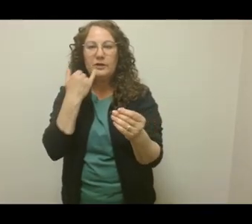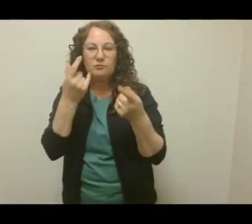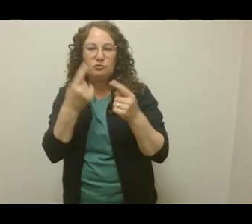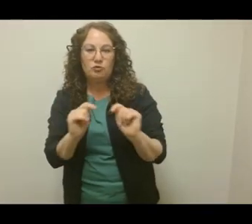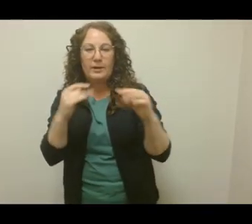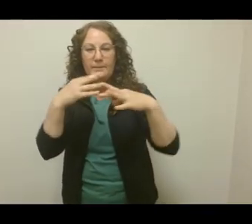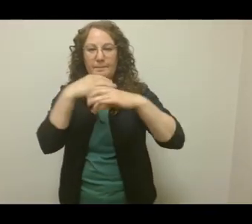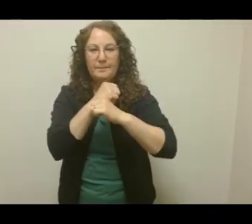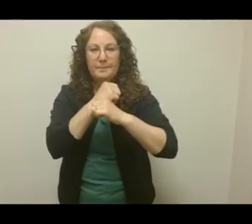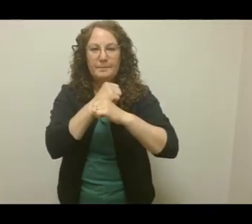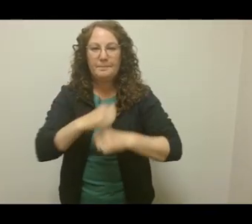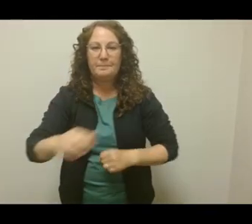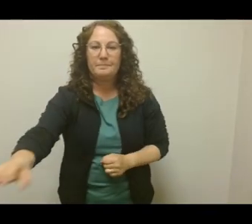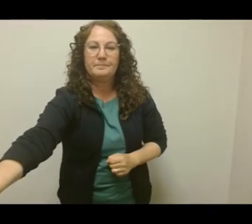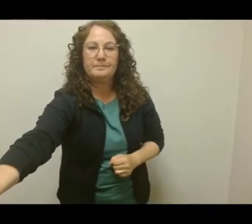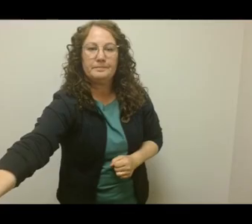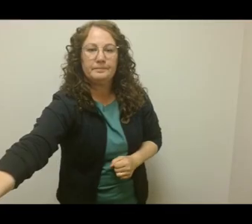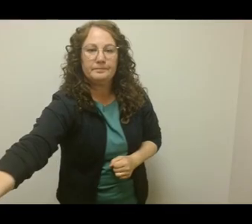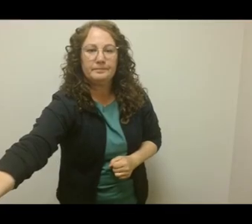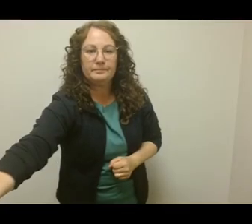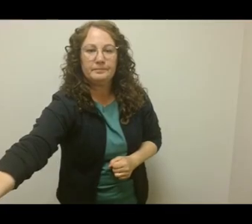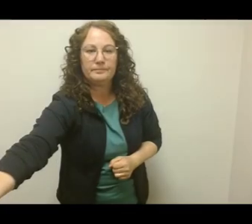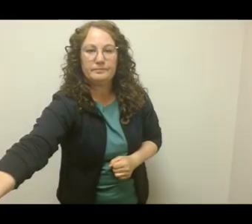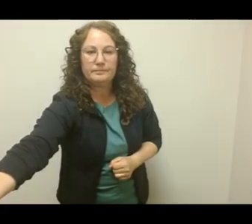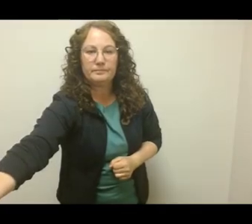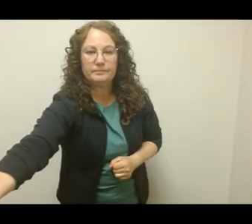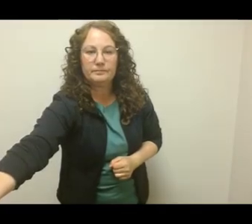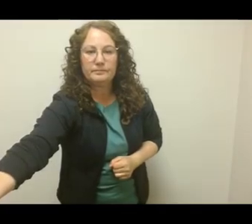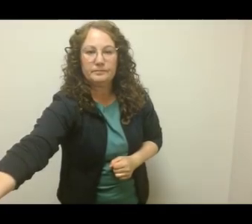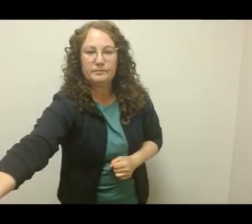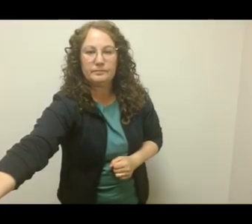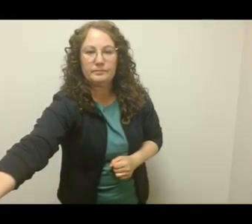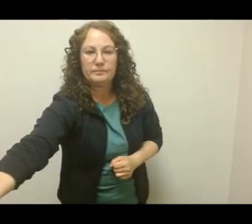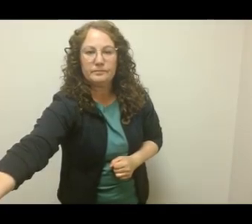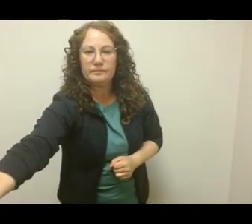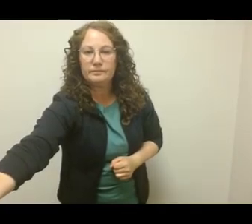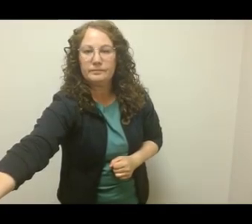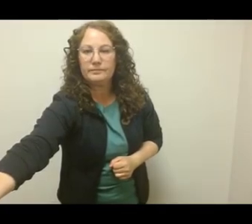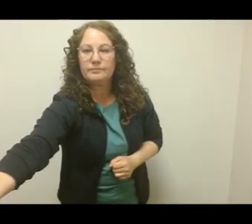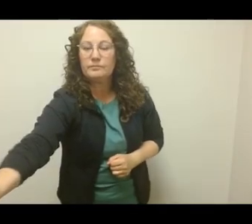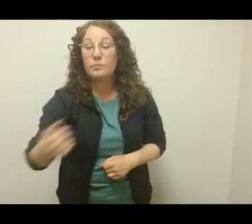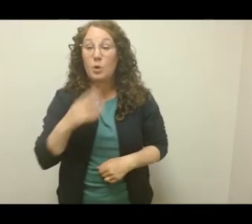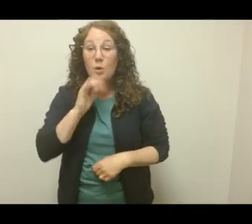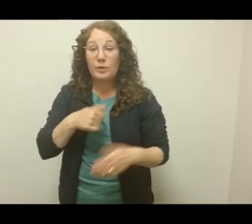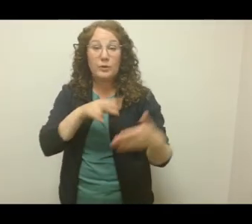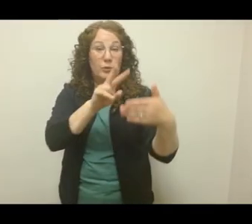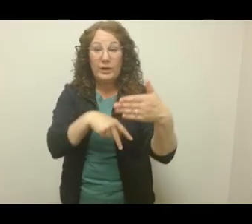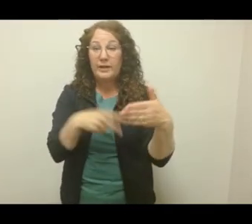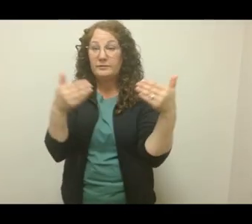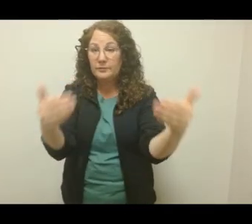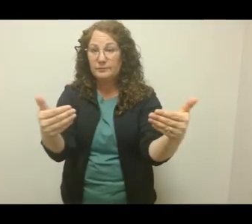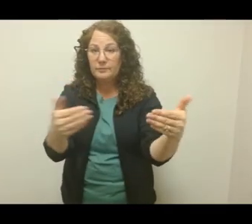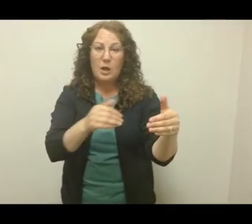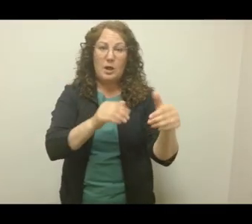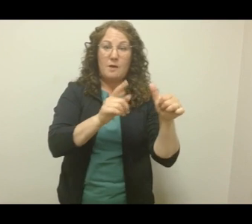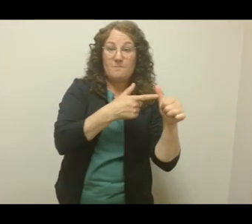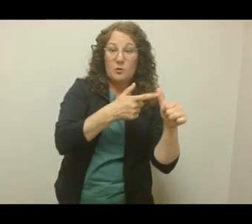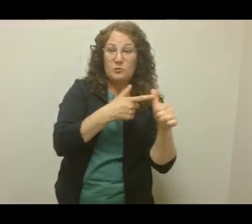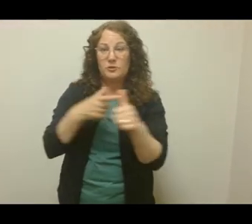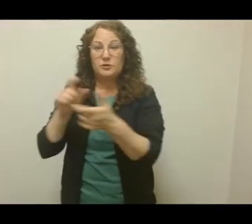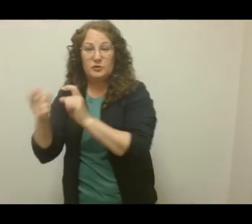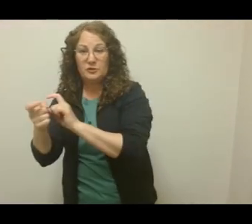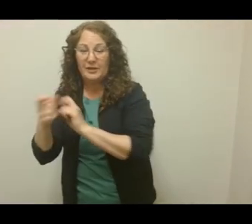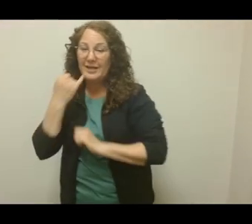paraphrase. So the original text and then the paraphrase text. Look, I'm going to read those through, and you may note as I'm reading